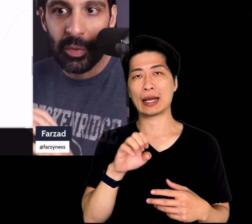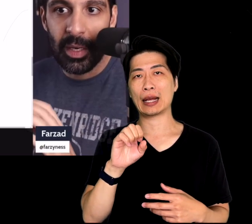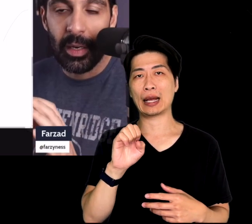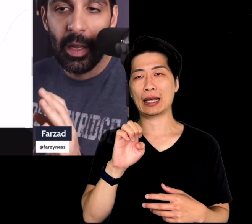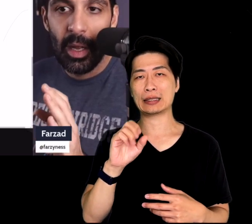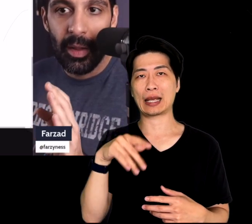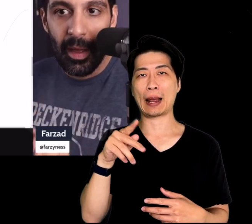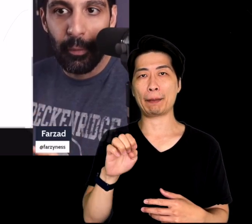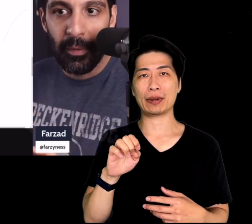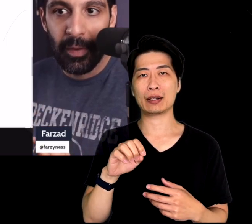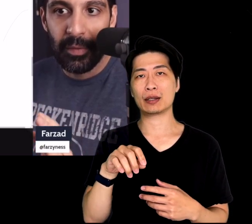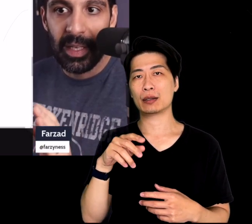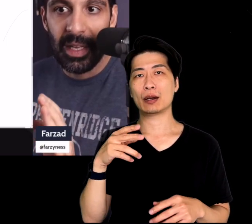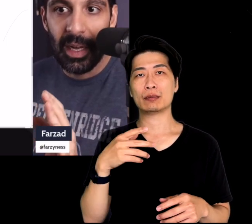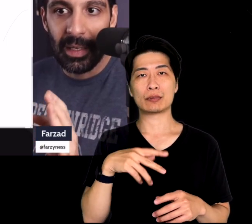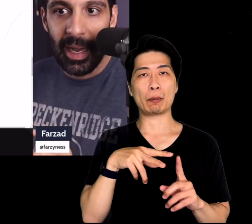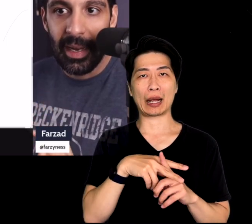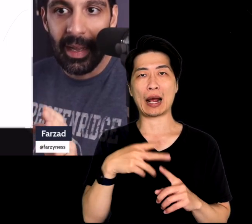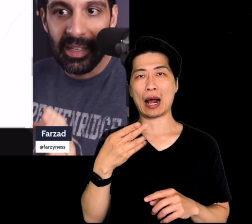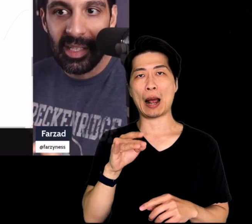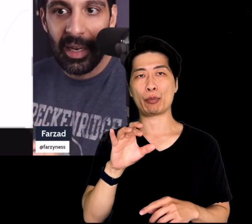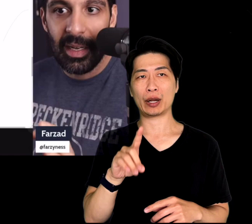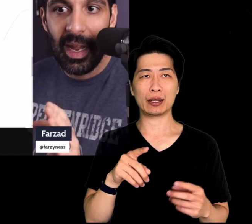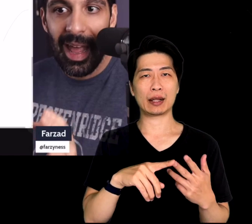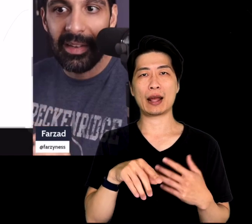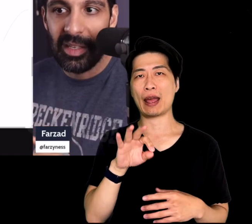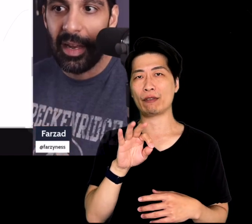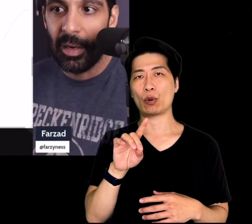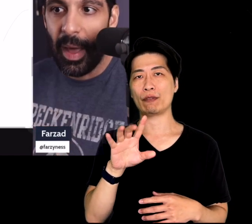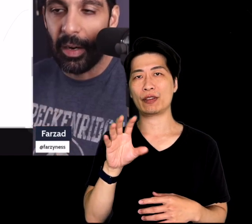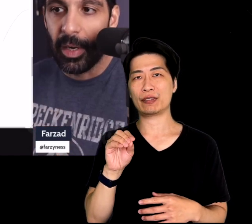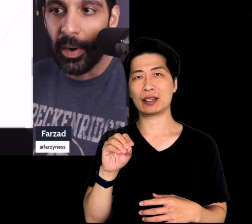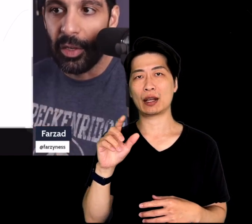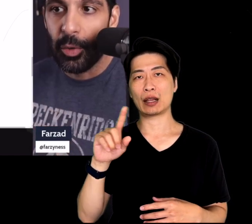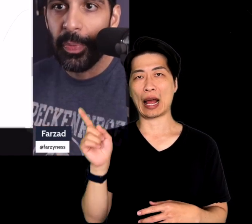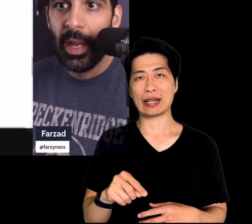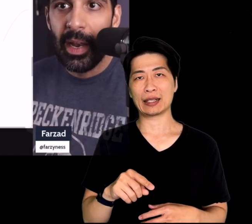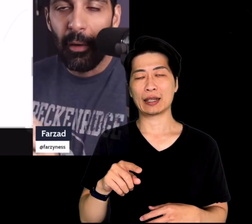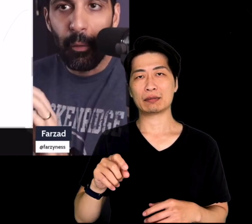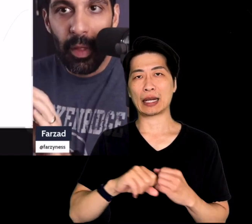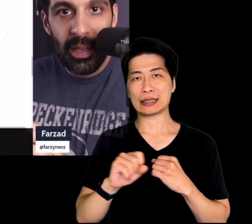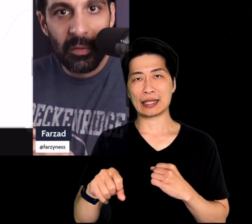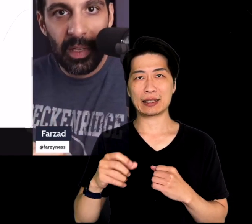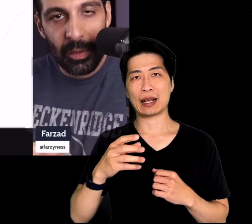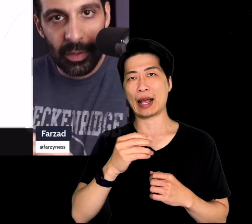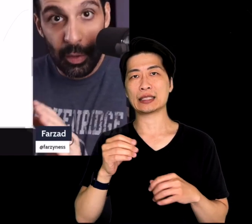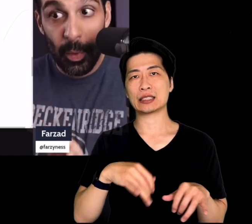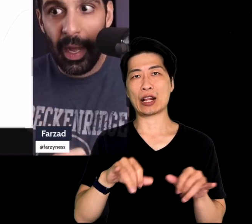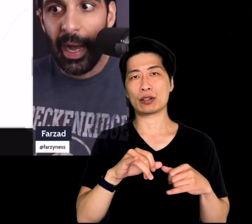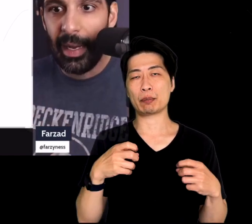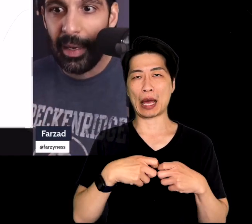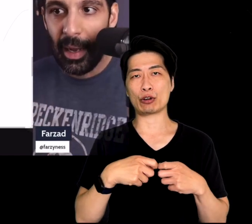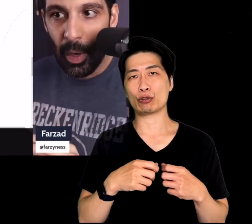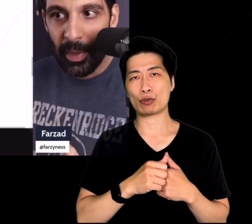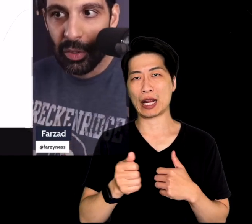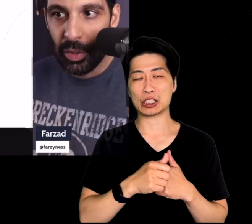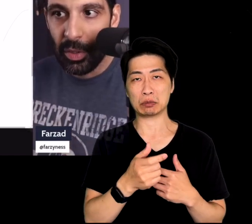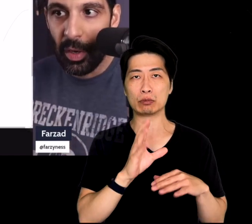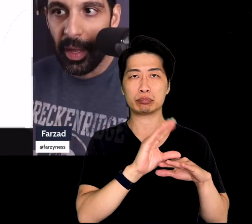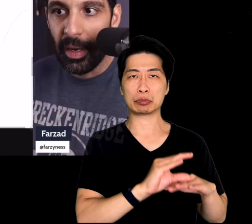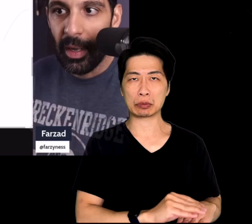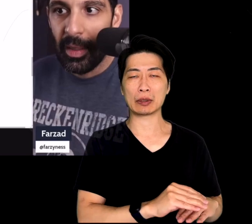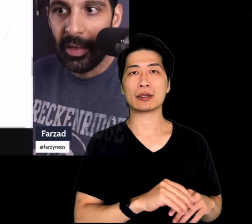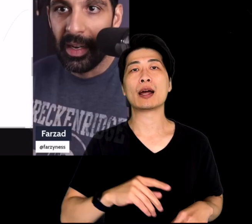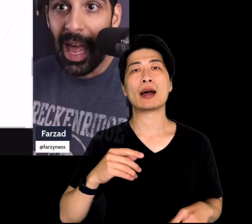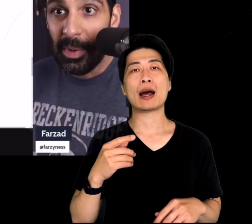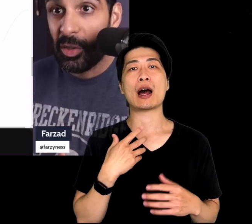full tax credit on F-150 Lightning extended and standard battery range. Now, for these vehicles, I do want to make sure you